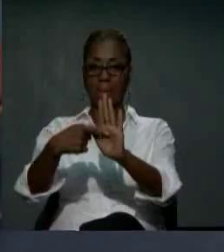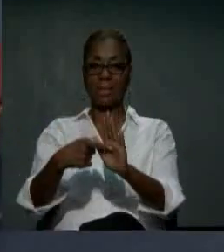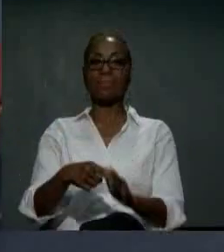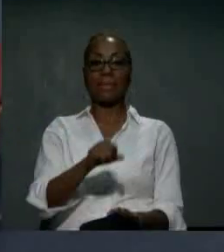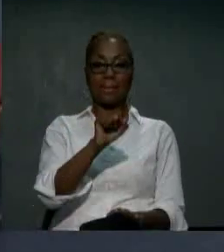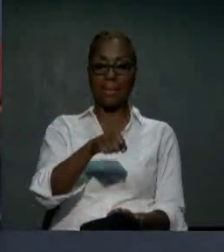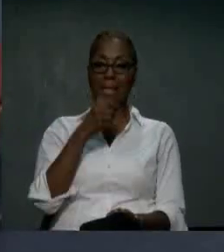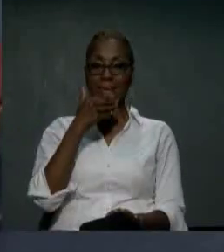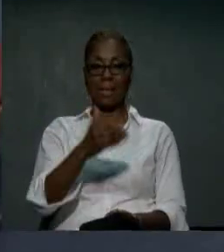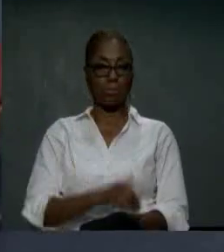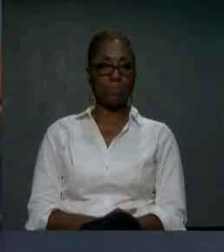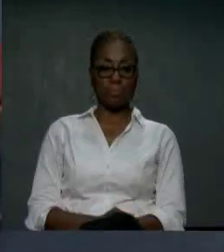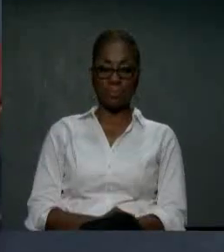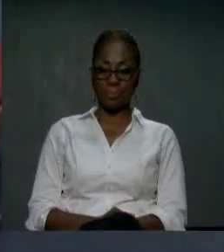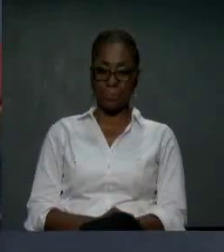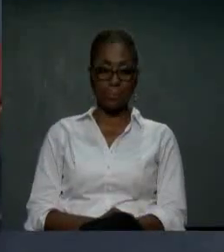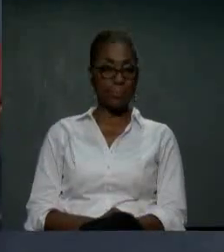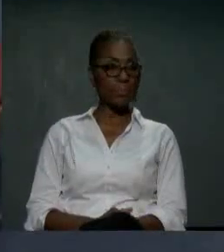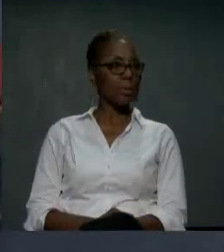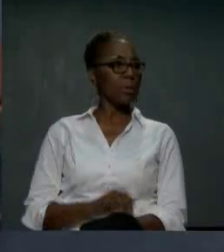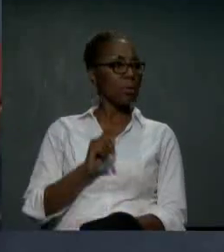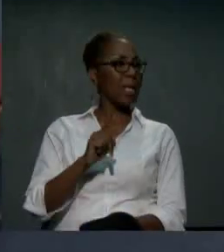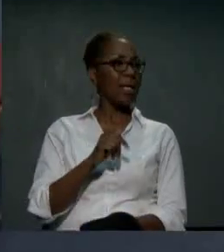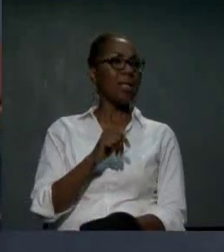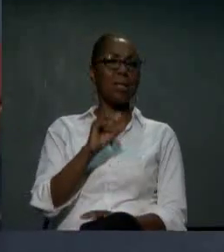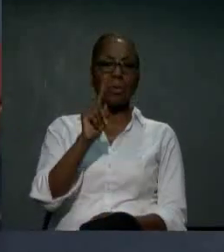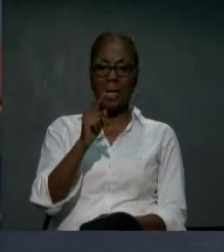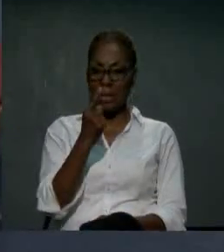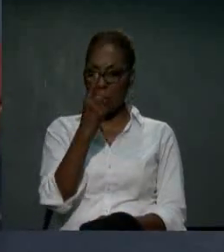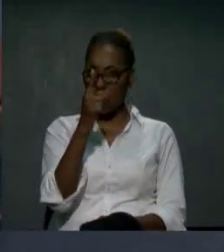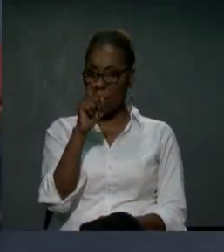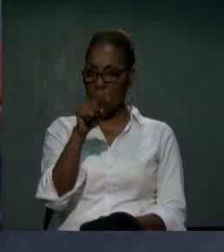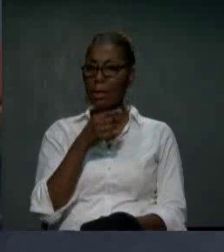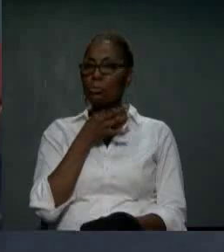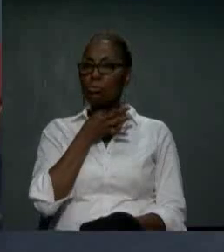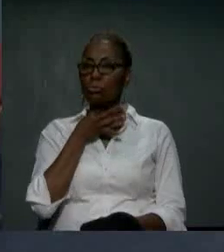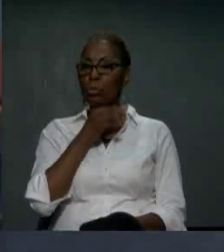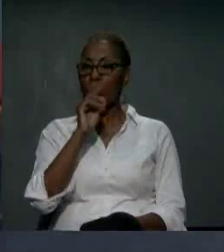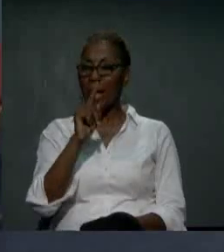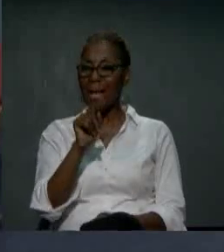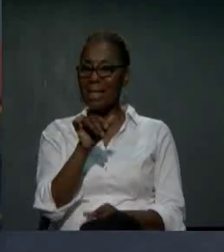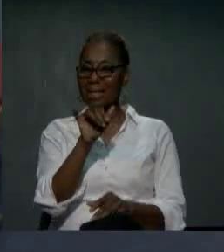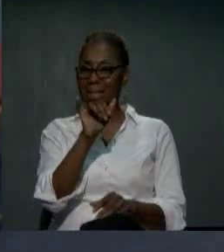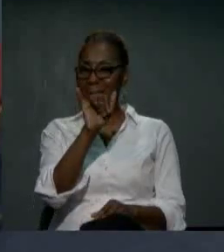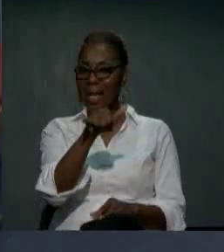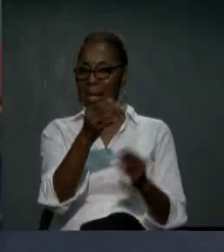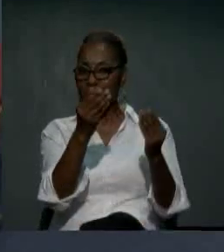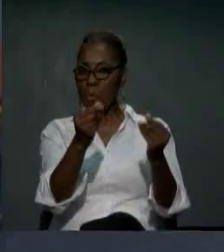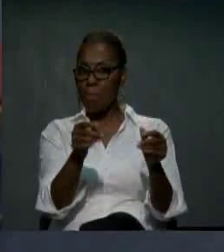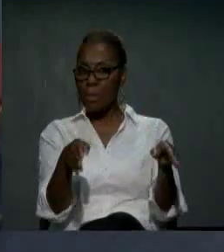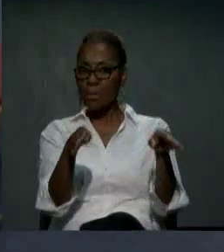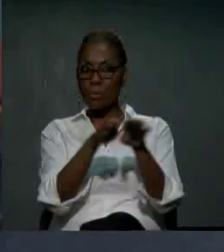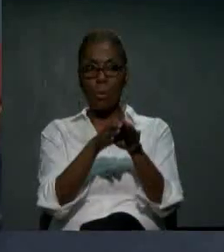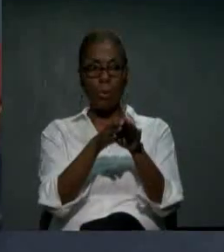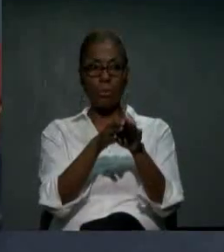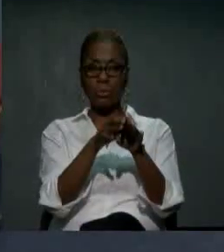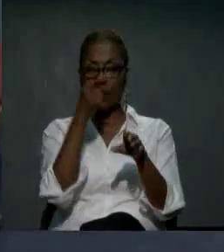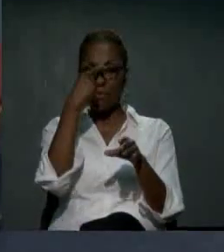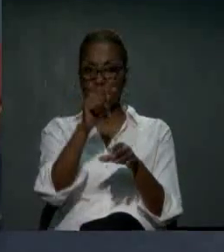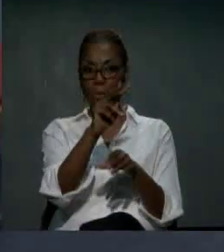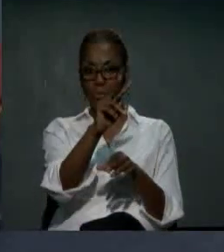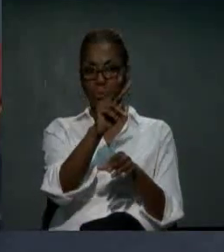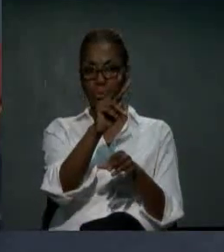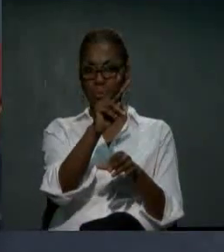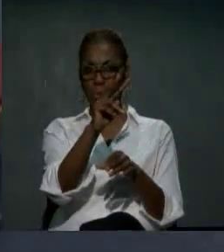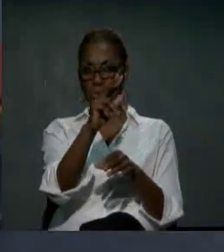you. Sorry. Yes. Just only one question, sir. Actually, this property was closed from 2 to 3 years, and